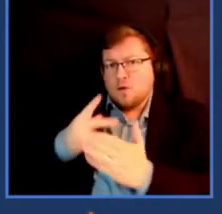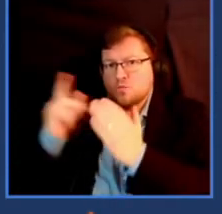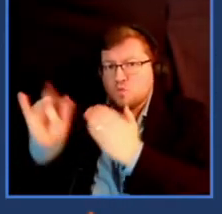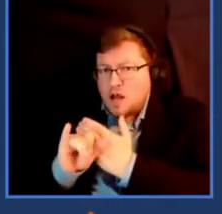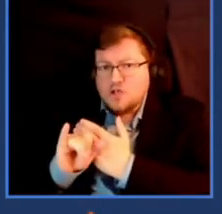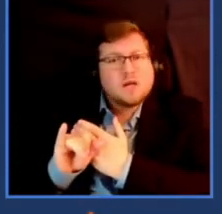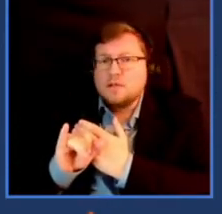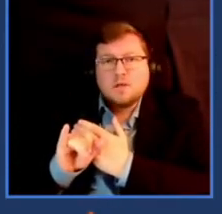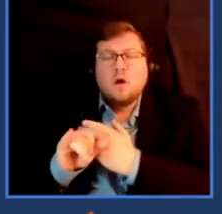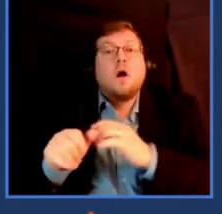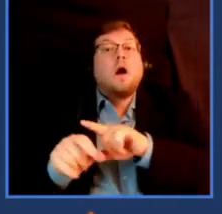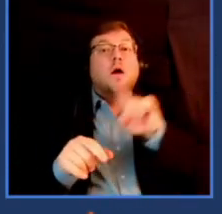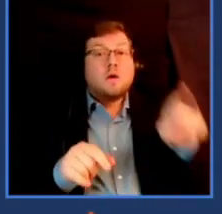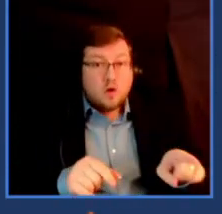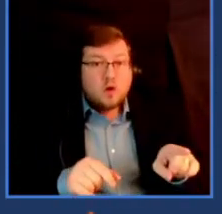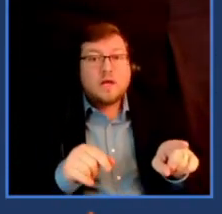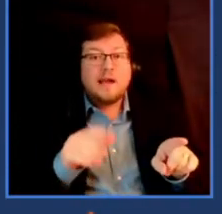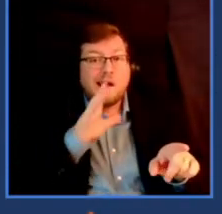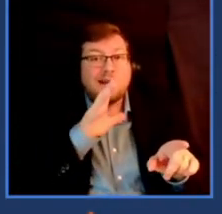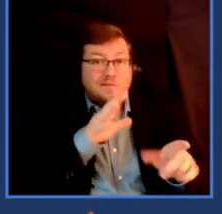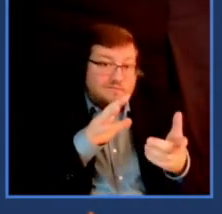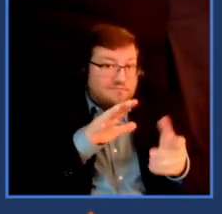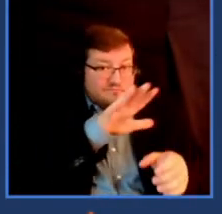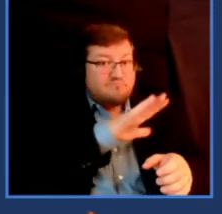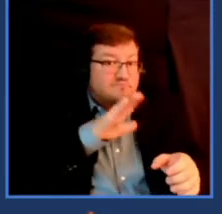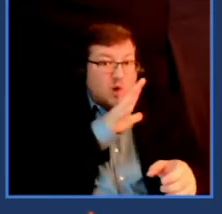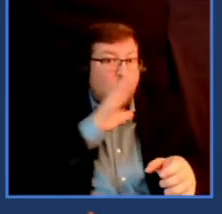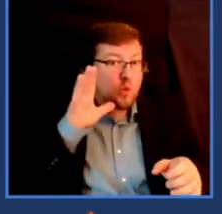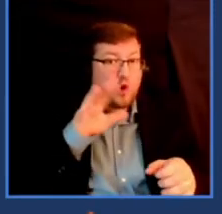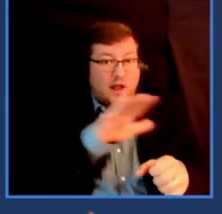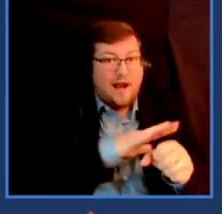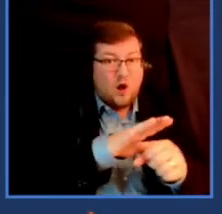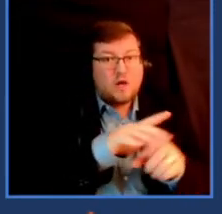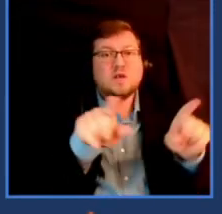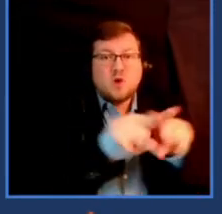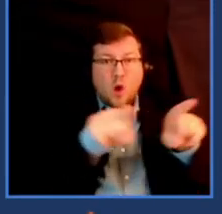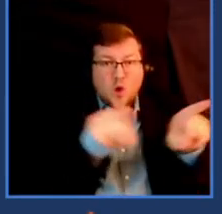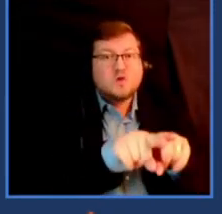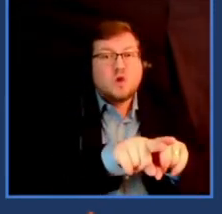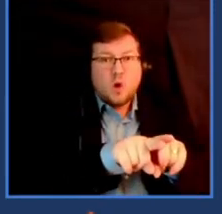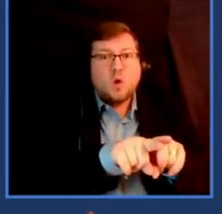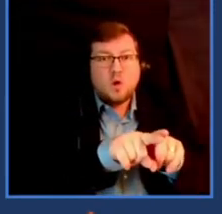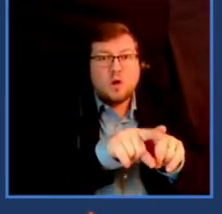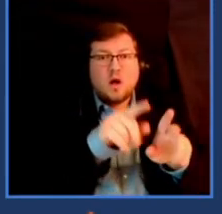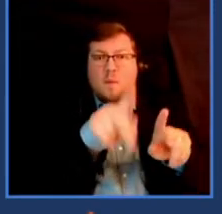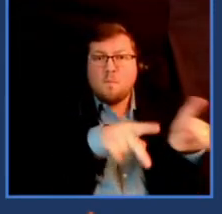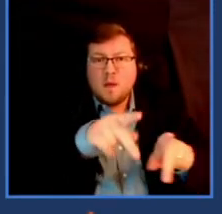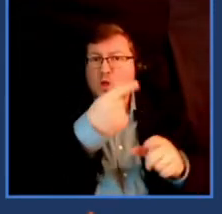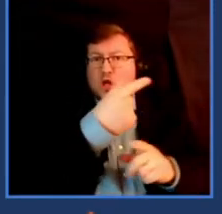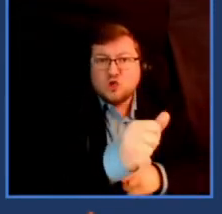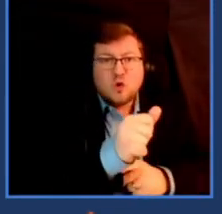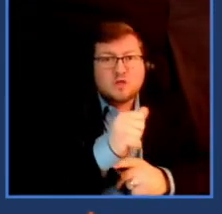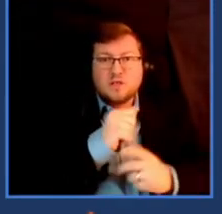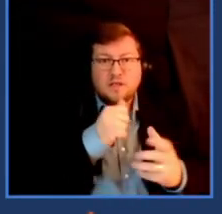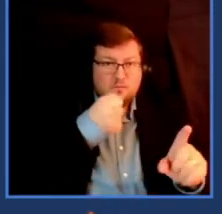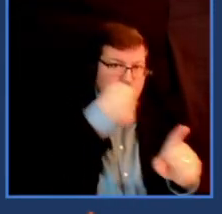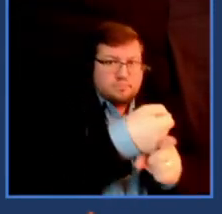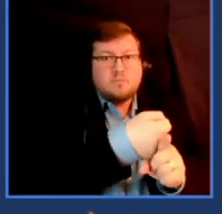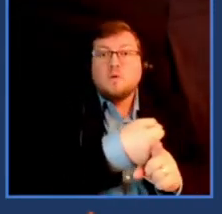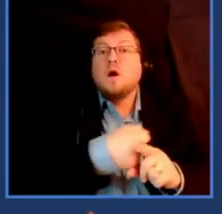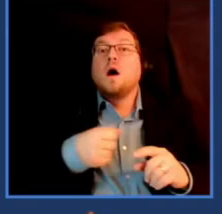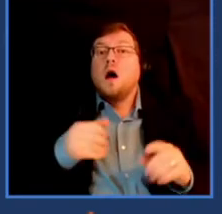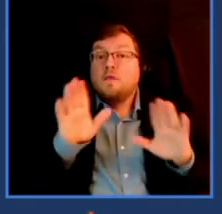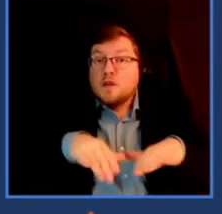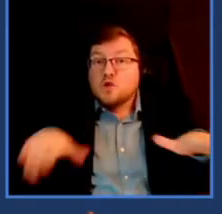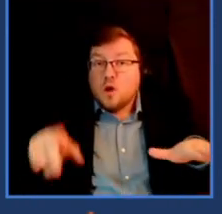in urban and rural communities, disaffected communities across North Georgia. Our children need to know that they have a